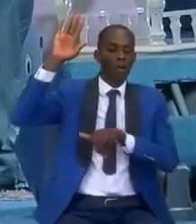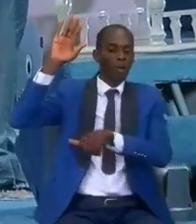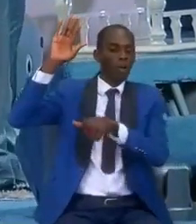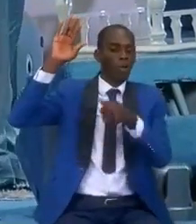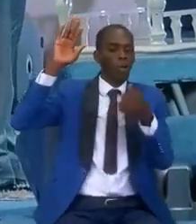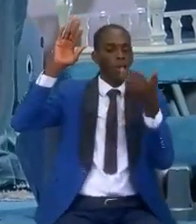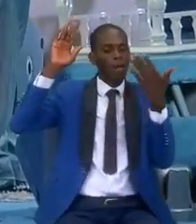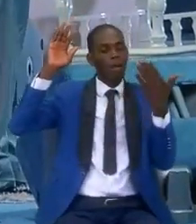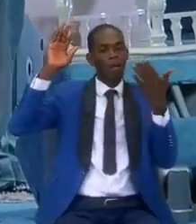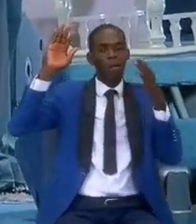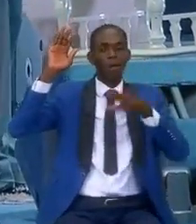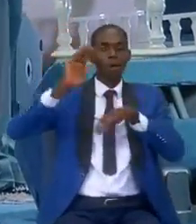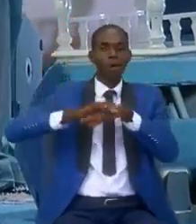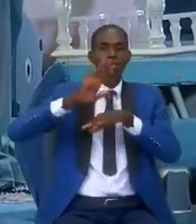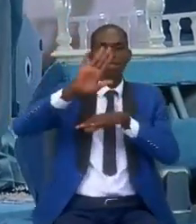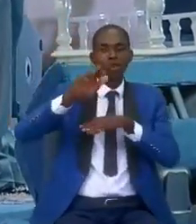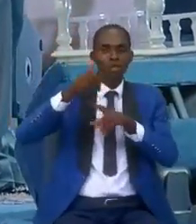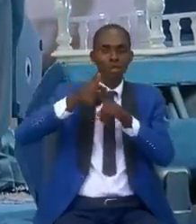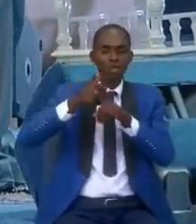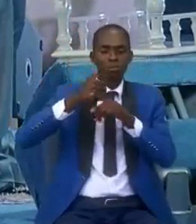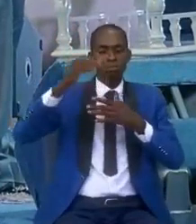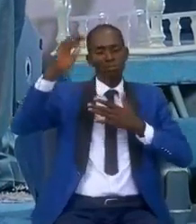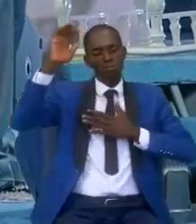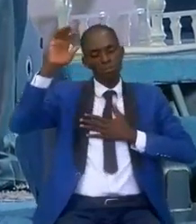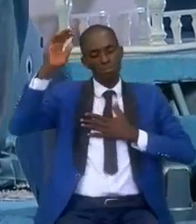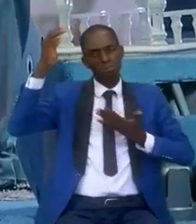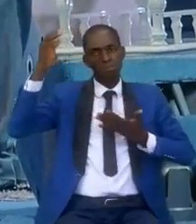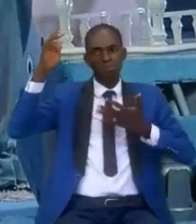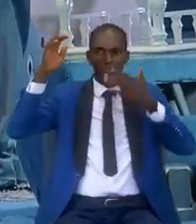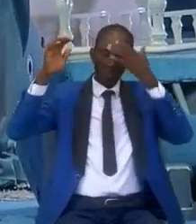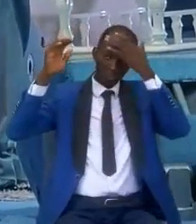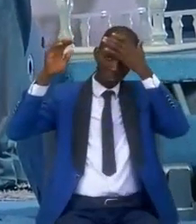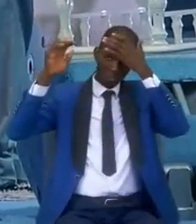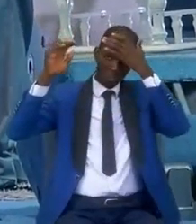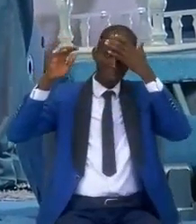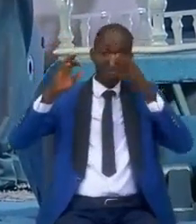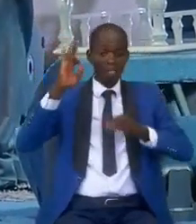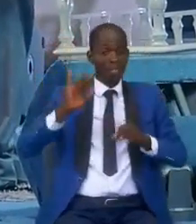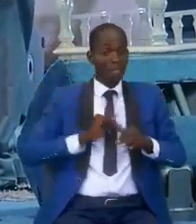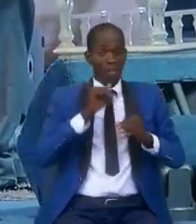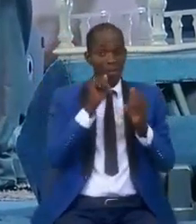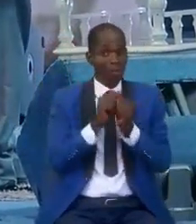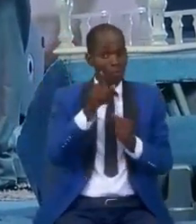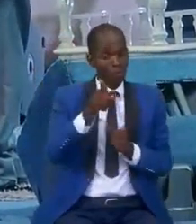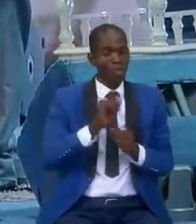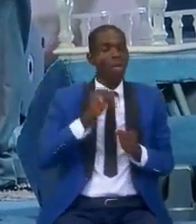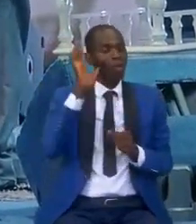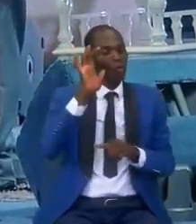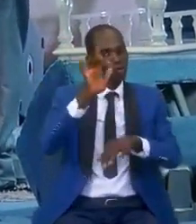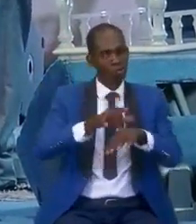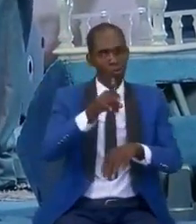with you, I'll be able to lay hands on you, but now you lay the hands on yourself, and you're standing for me there, and at the